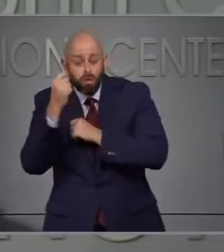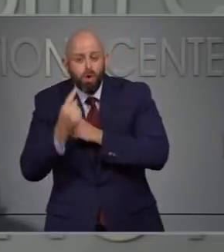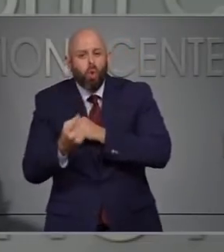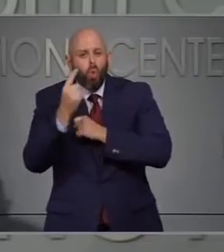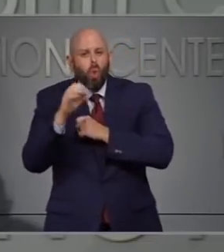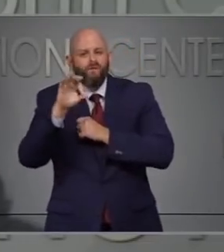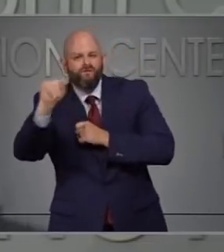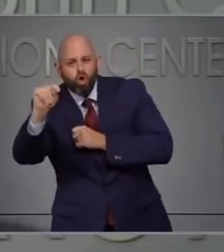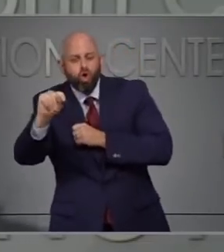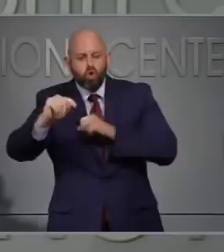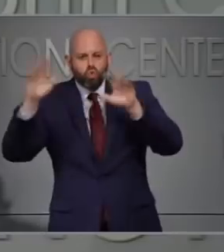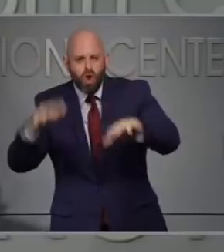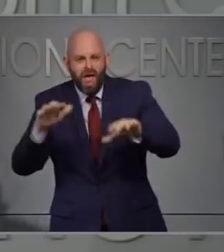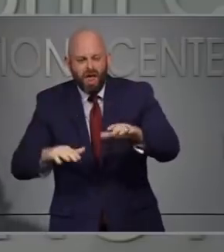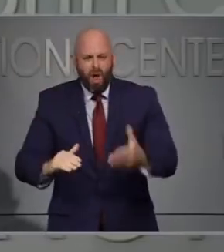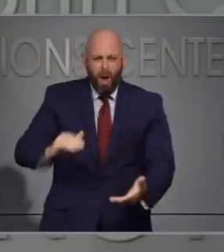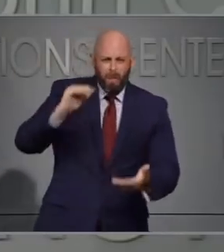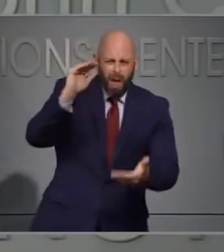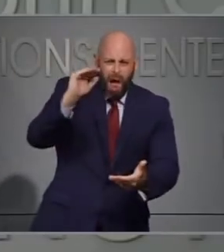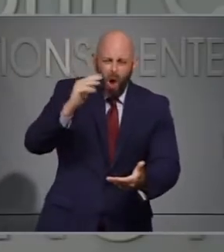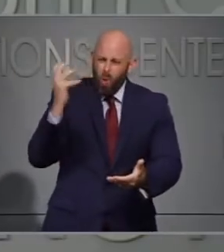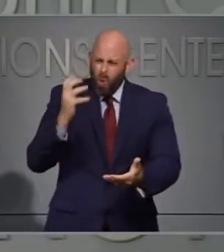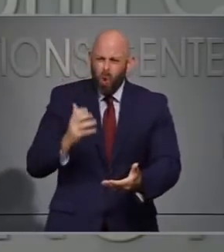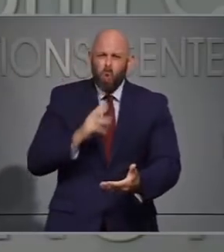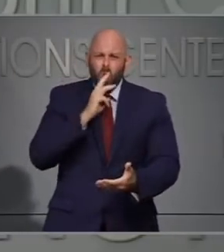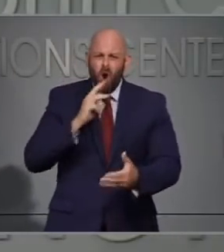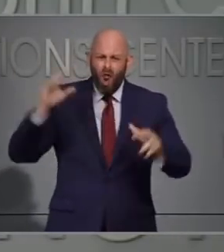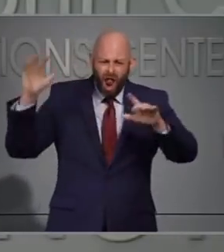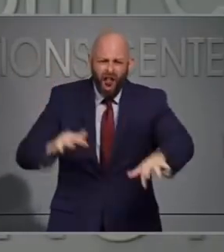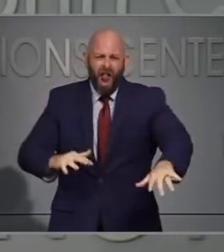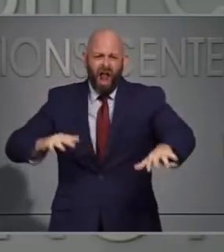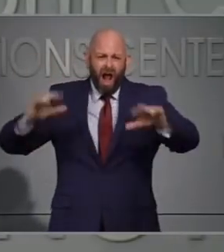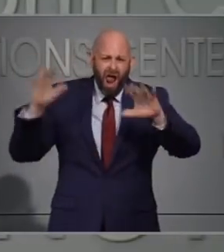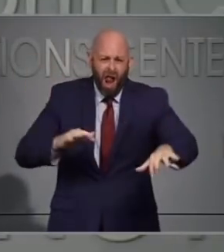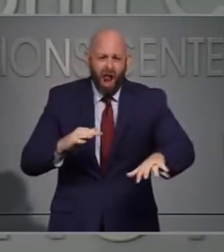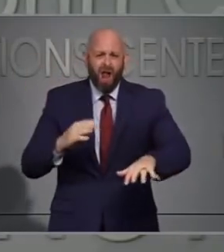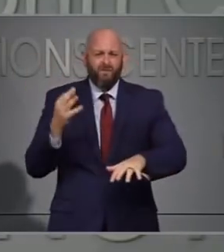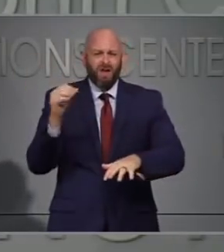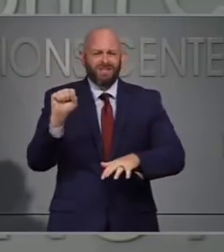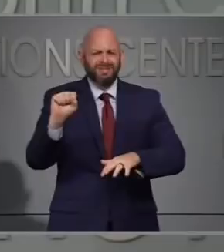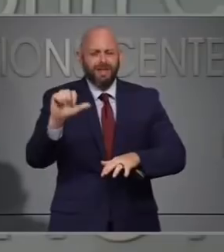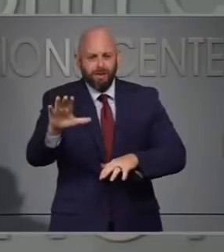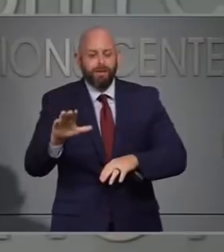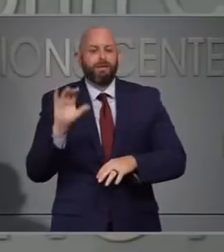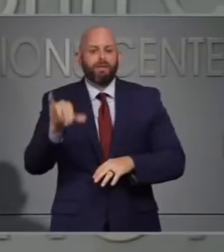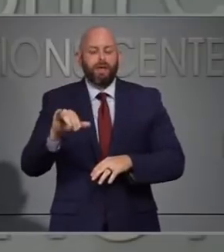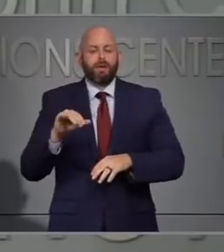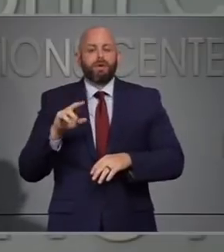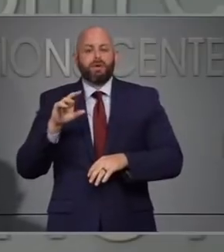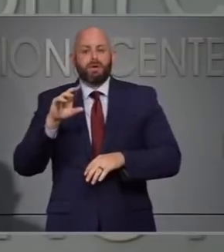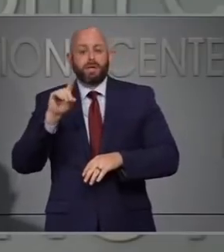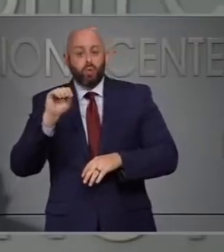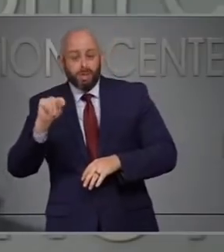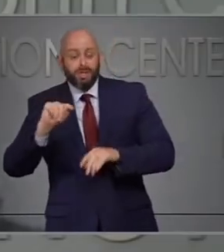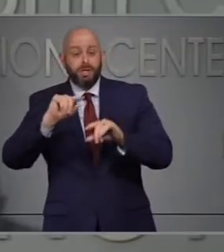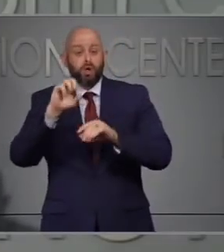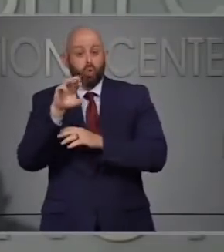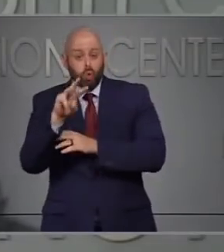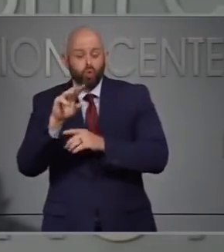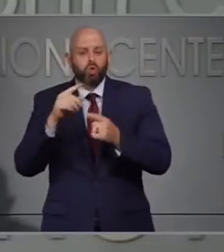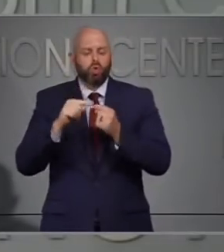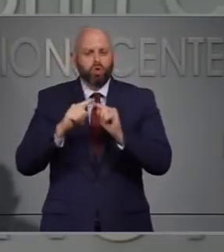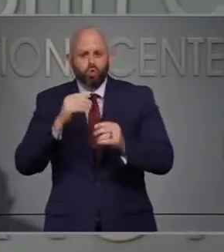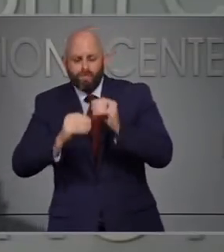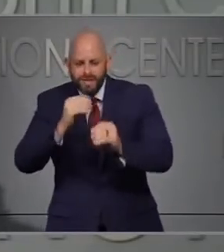rain fell in parts of the county over the weekend. DOT crews are making repairs to US 701 between Newton Grove